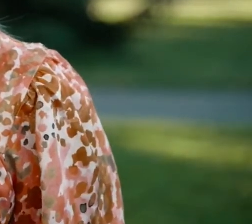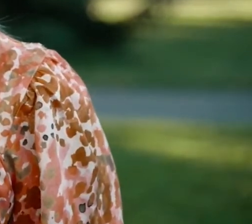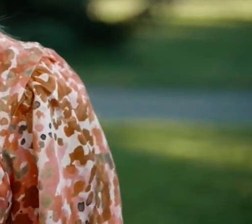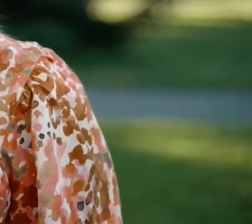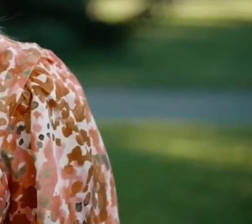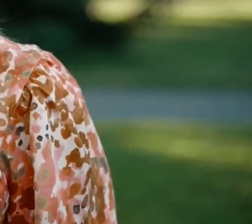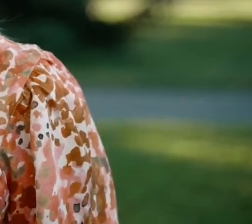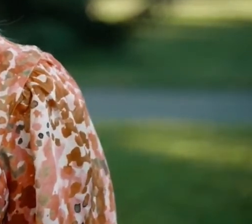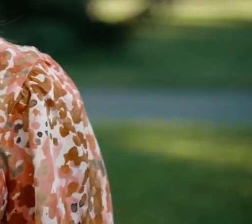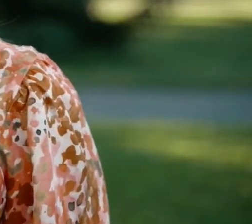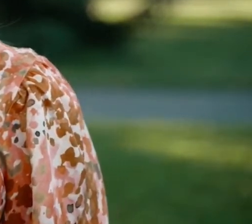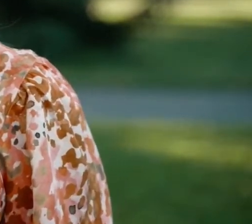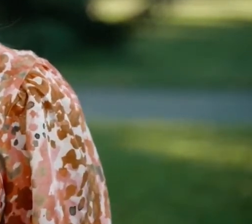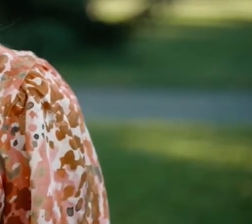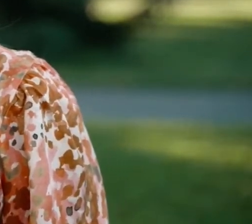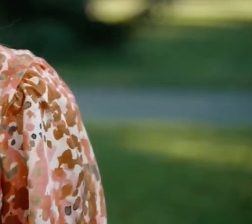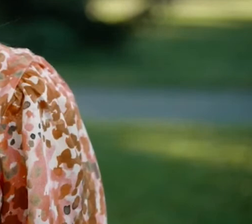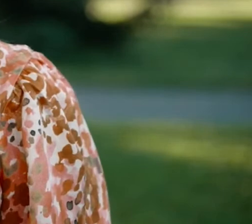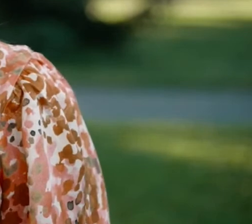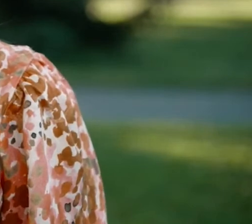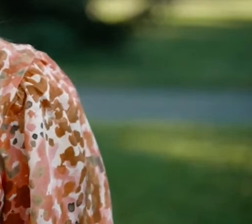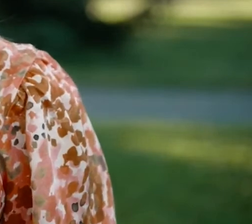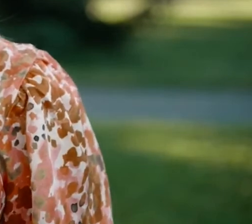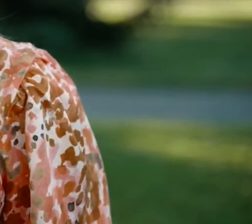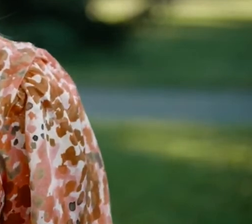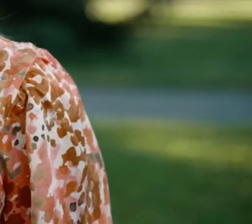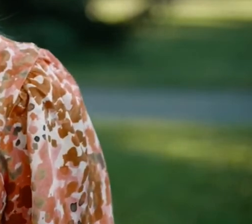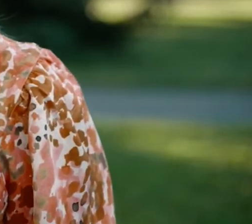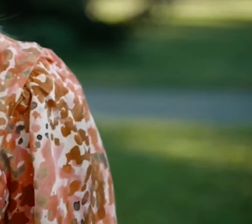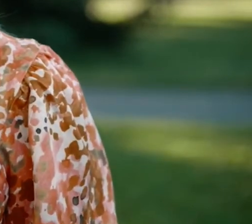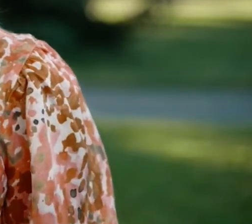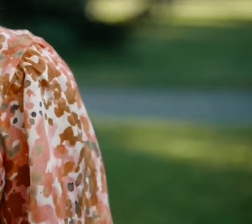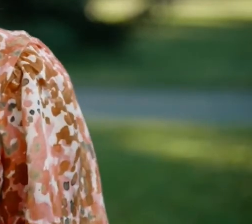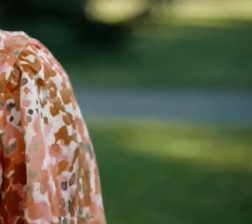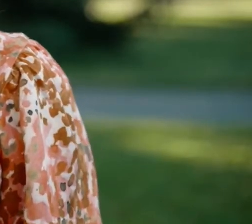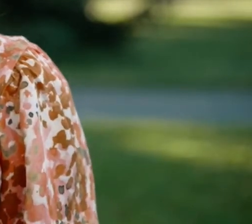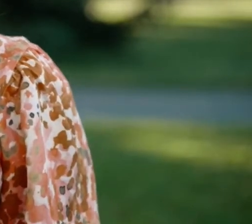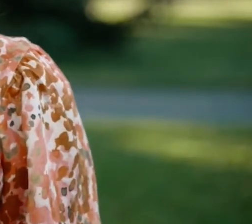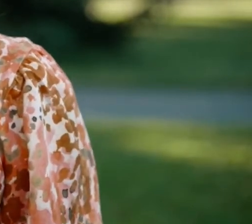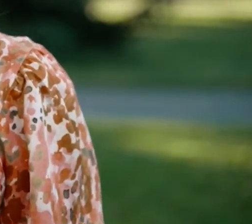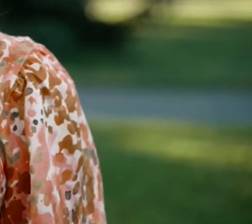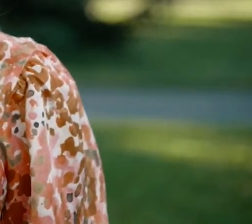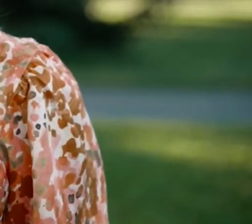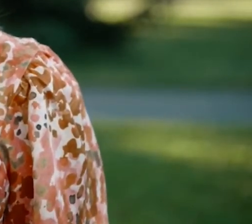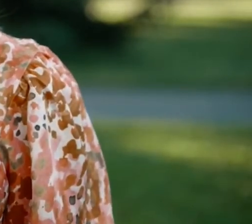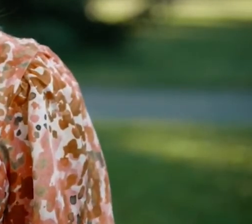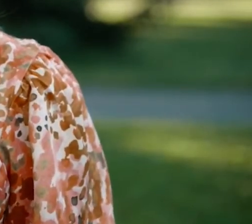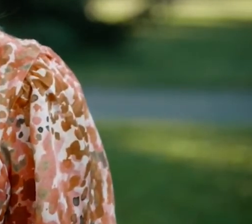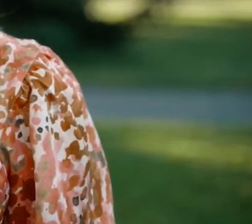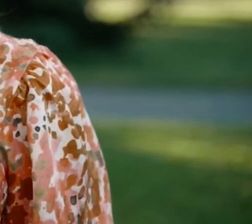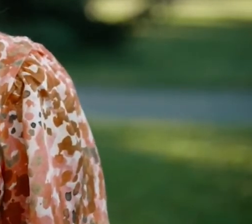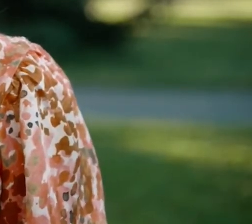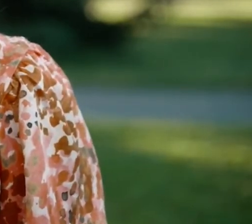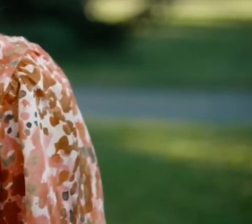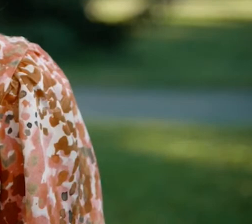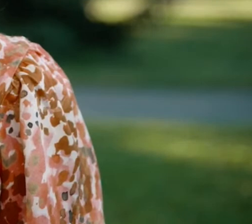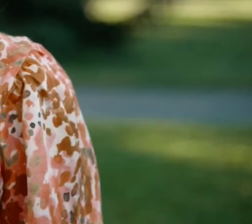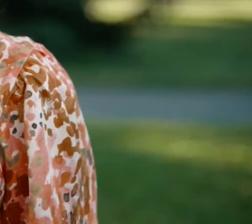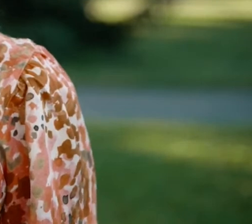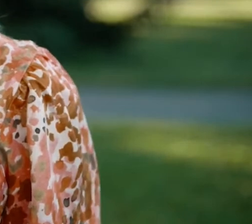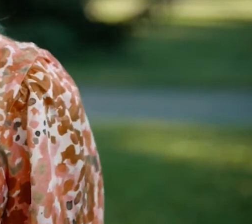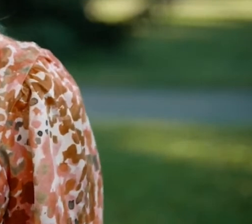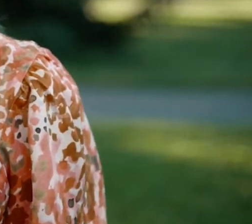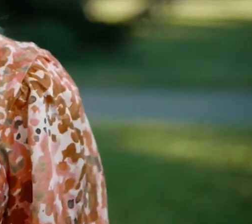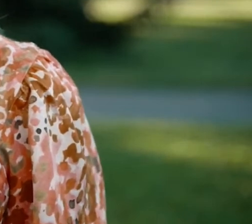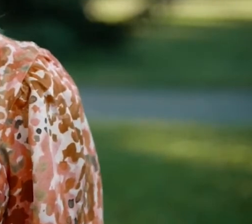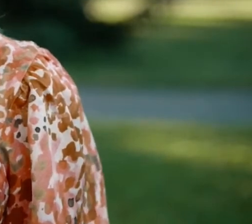in Finland and half of our biotopes are endangered. For addressing climate and nature crisis, we know